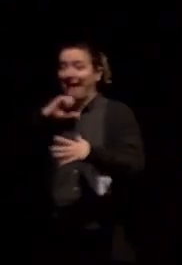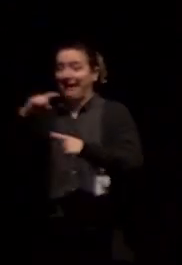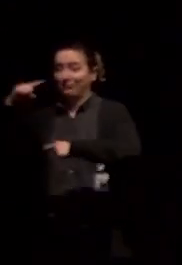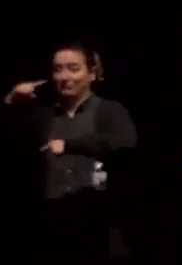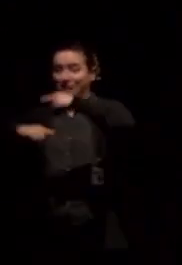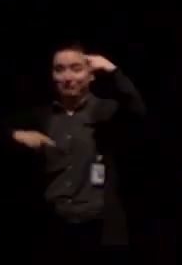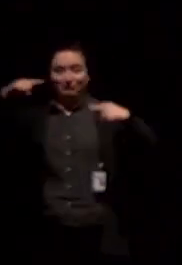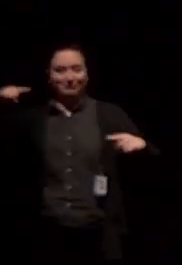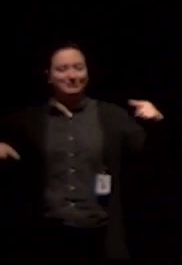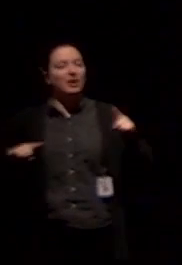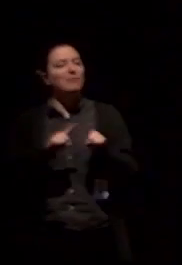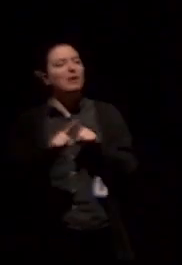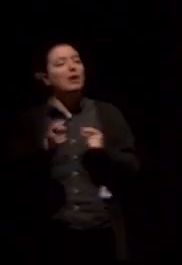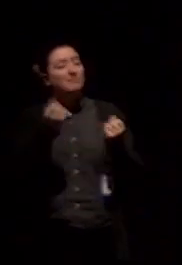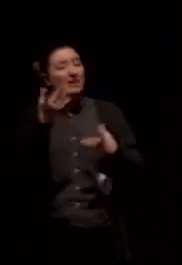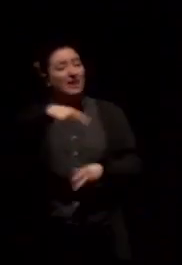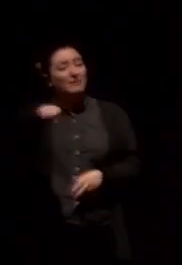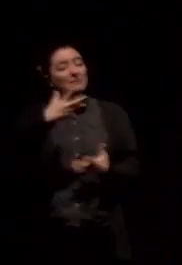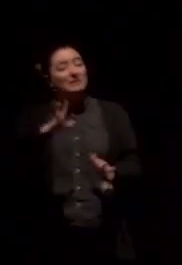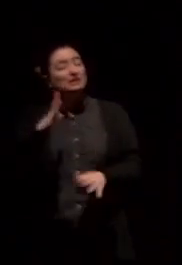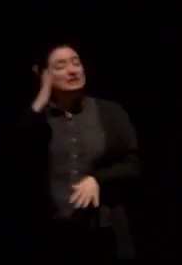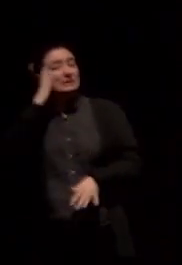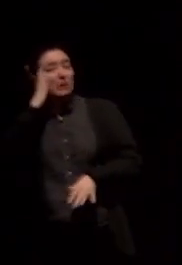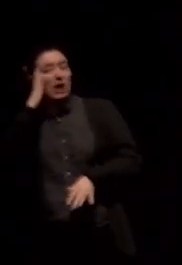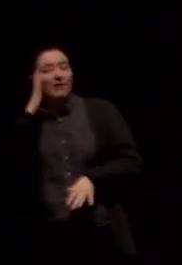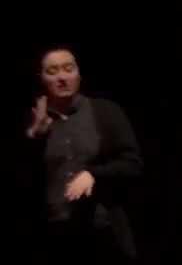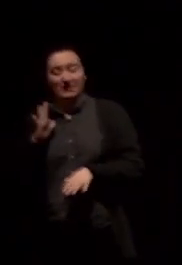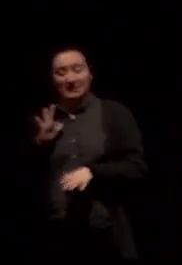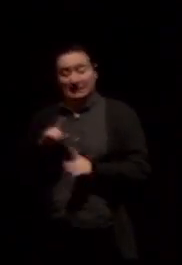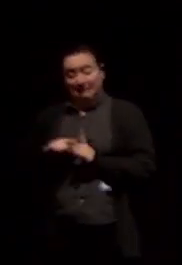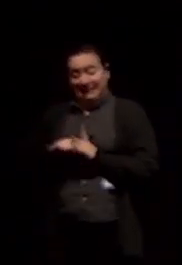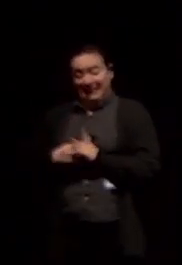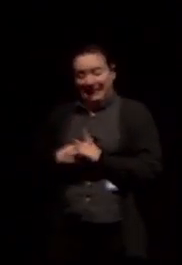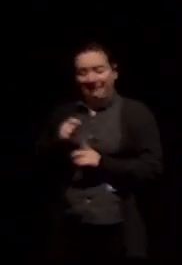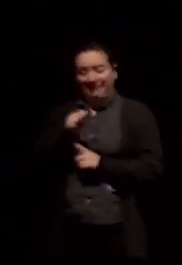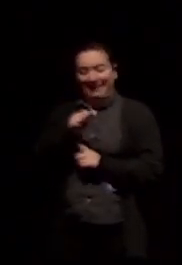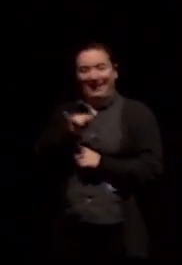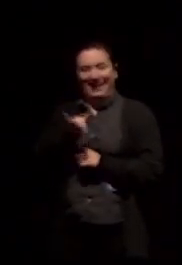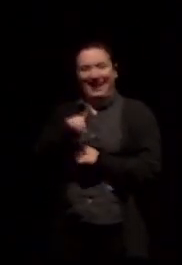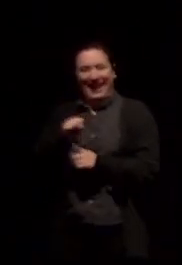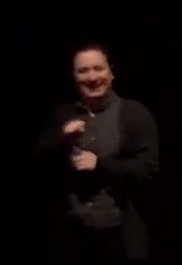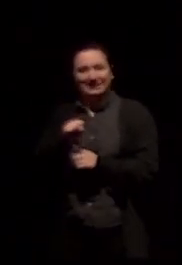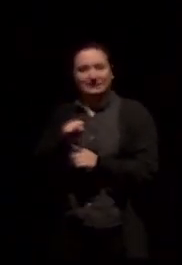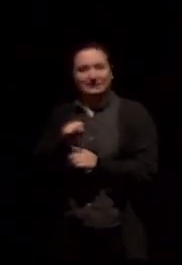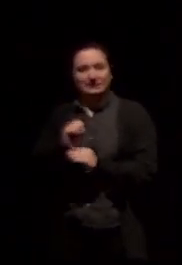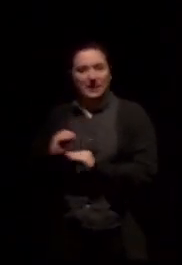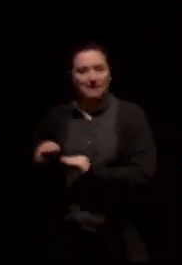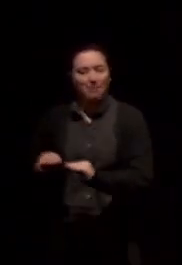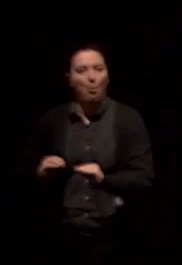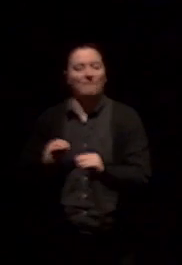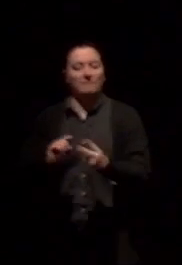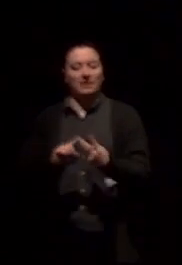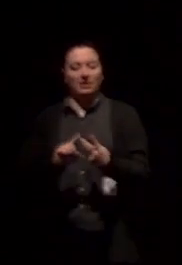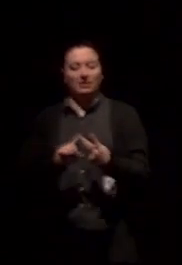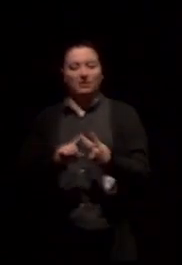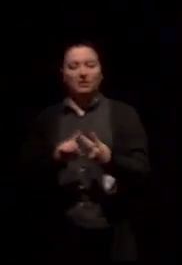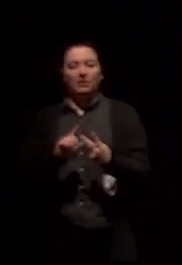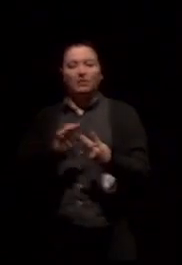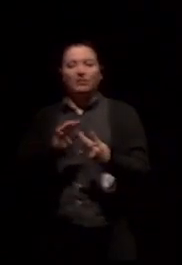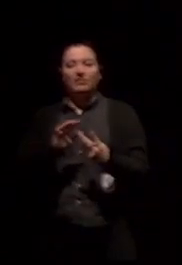movement, and the activism connected to the AIDS movement, shutting down the